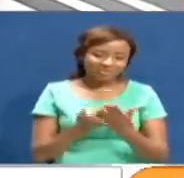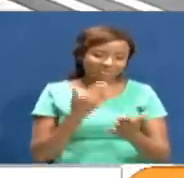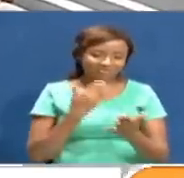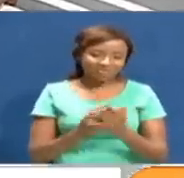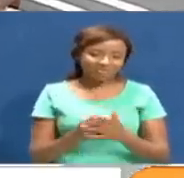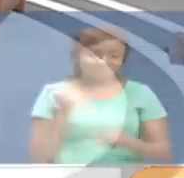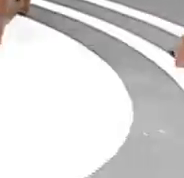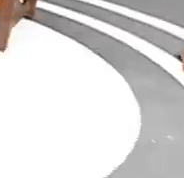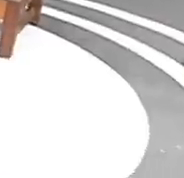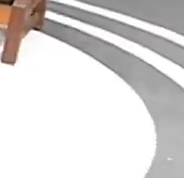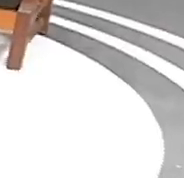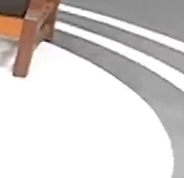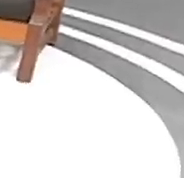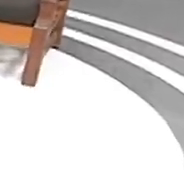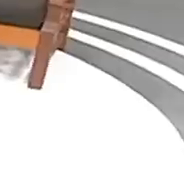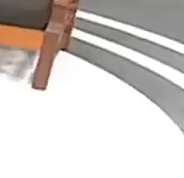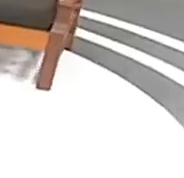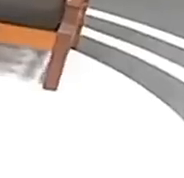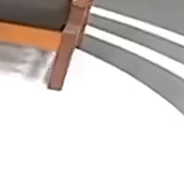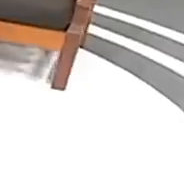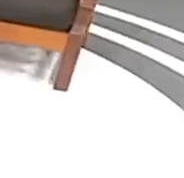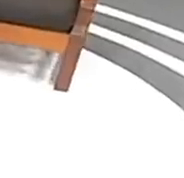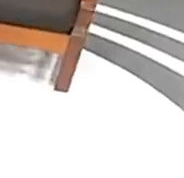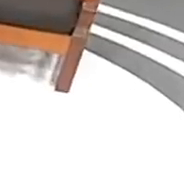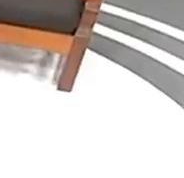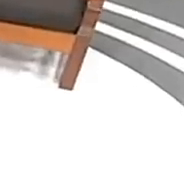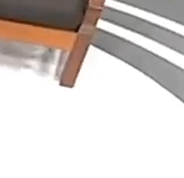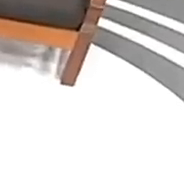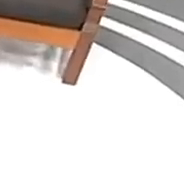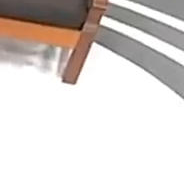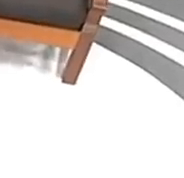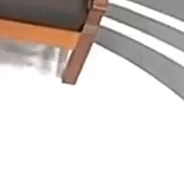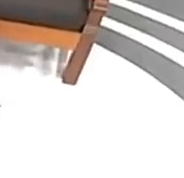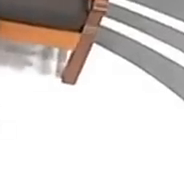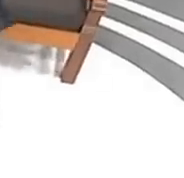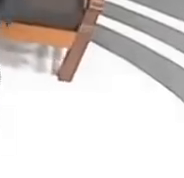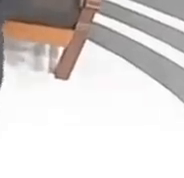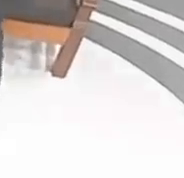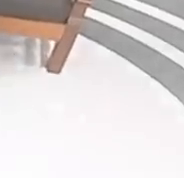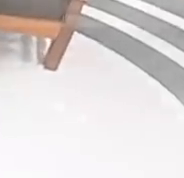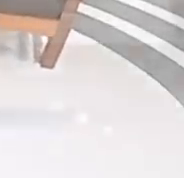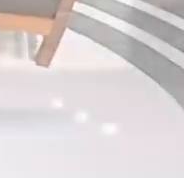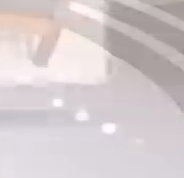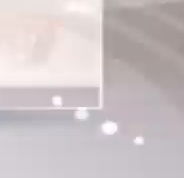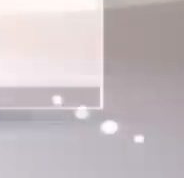Appreciate it, man. Right. Good job. Good job. Thank you. Yeah. Goodbye. Good luck. God bless you. God bless these guys.